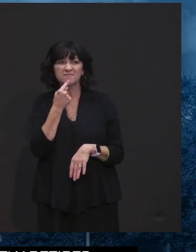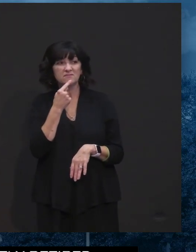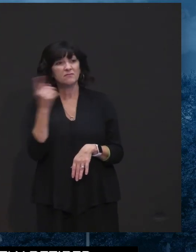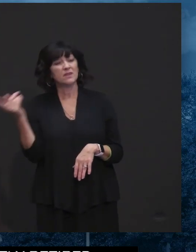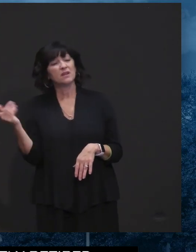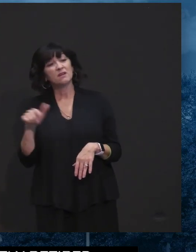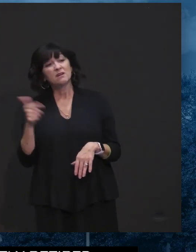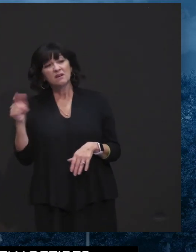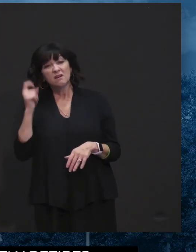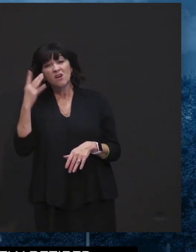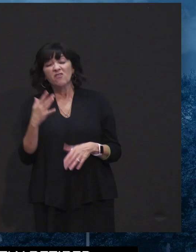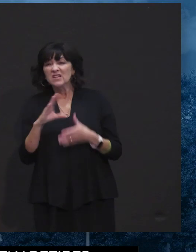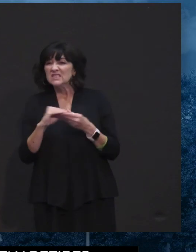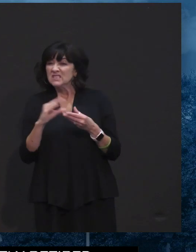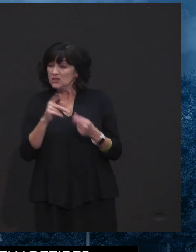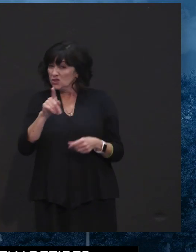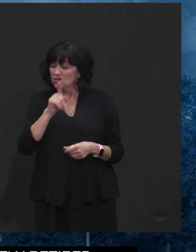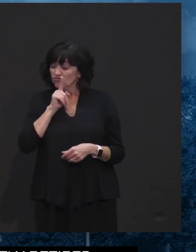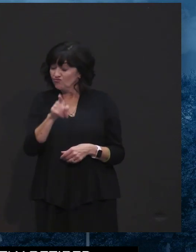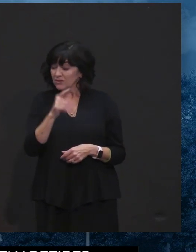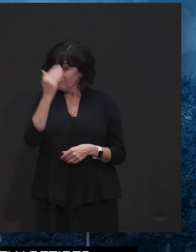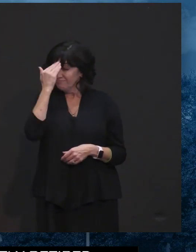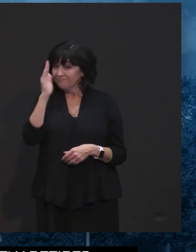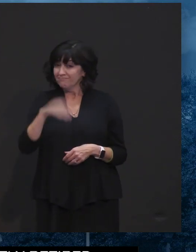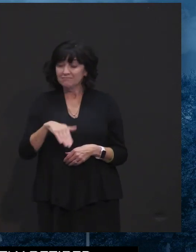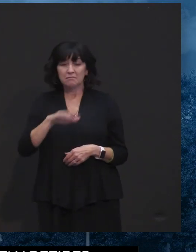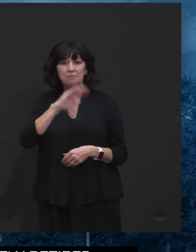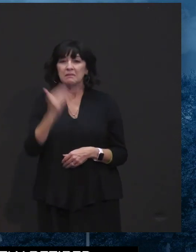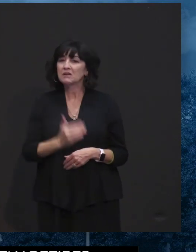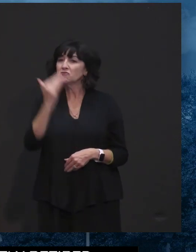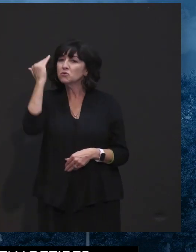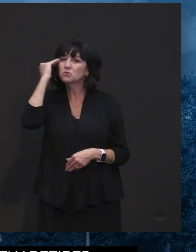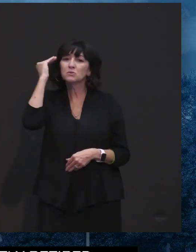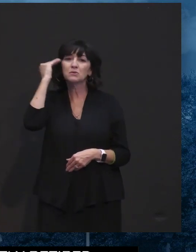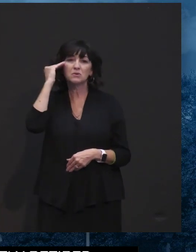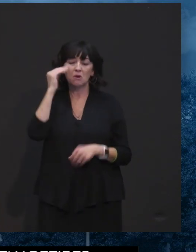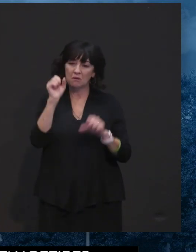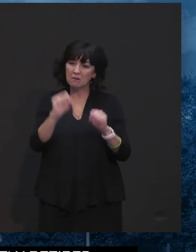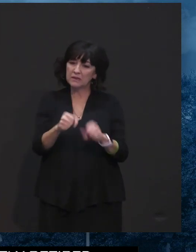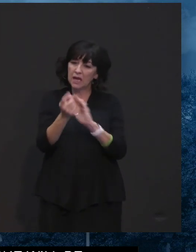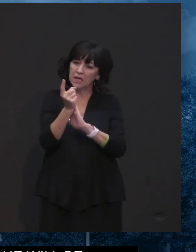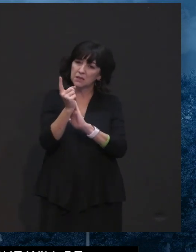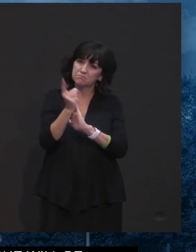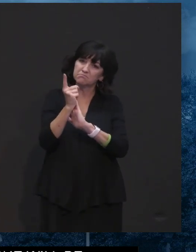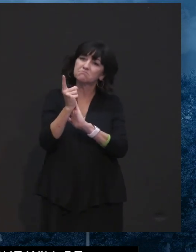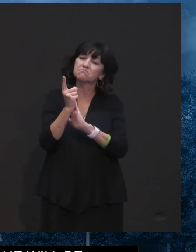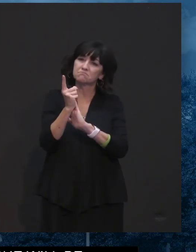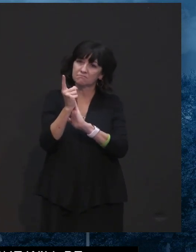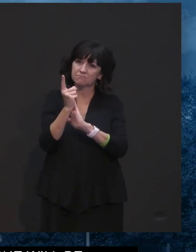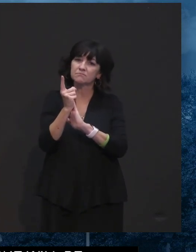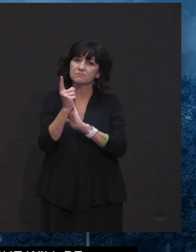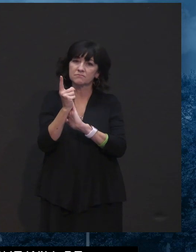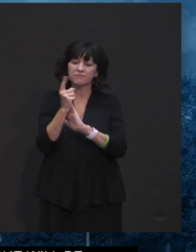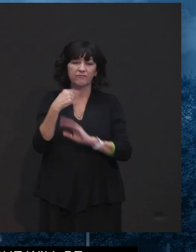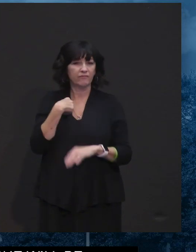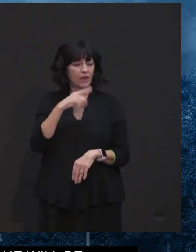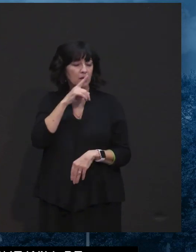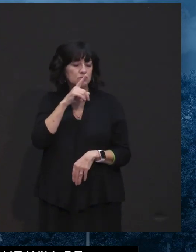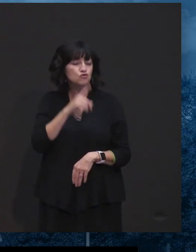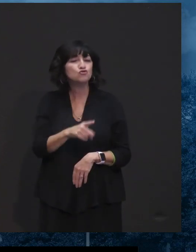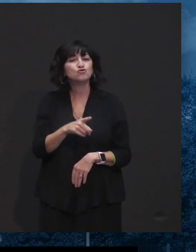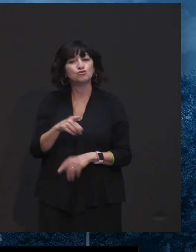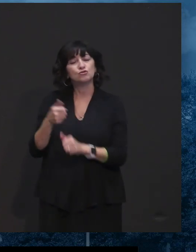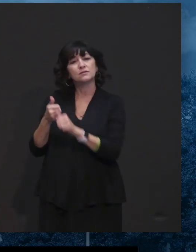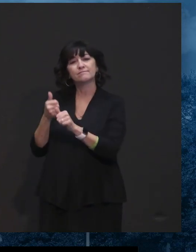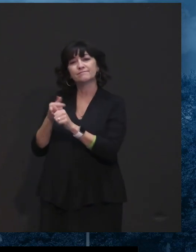you're guaranteed or the next day. I'm sure that Elaine would have loved to have seen